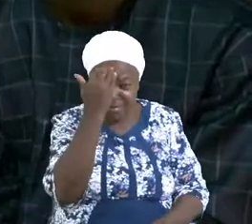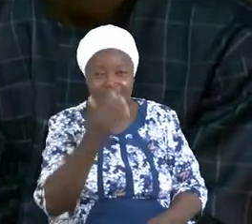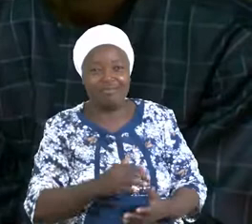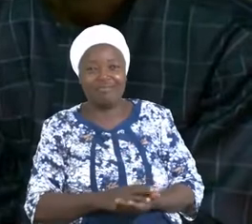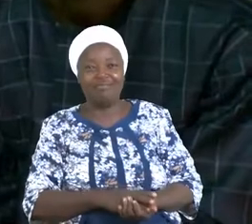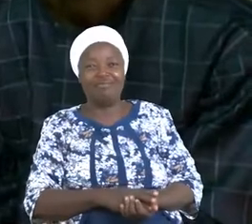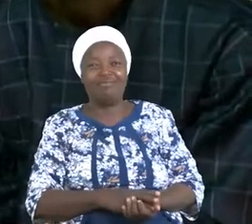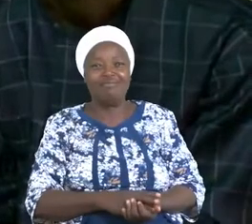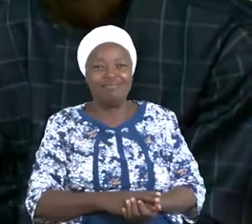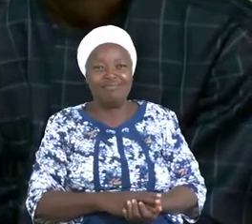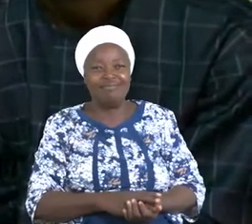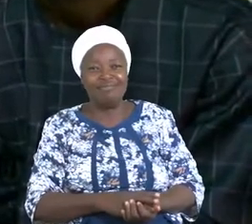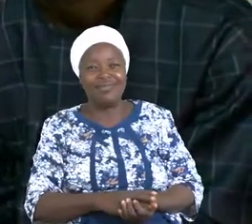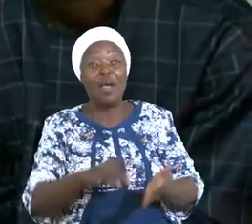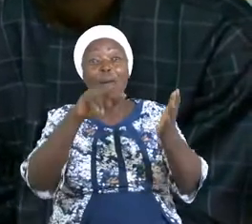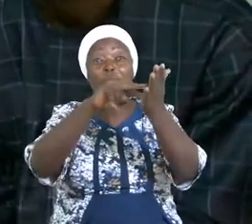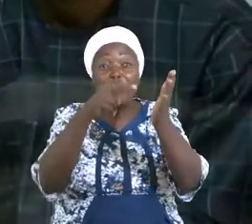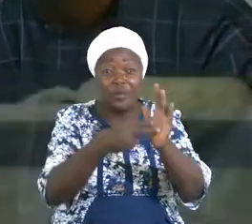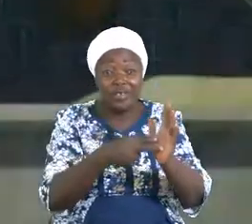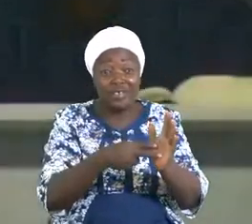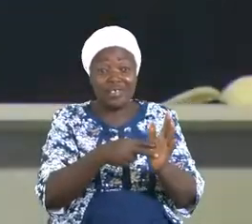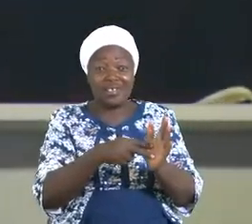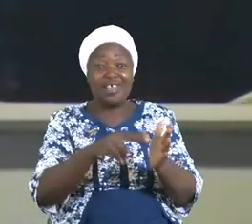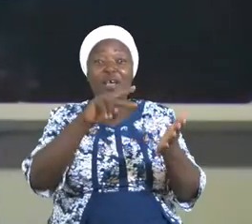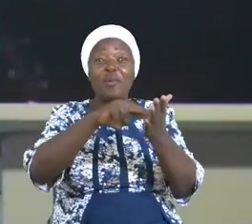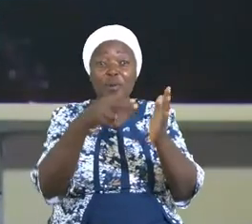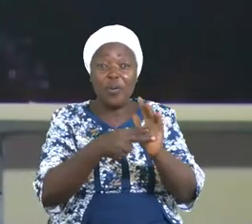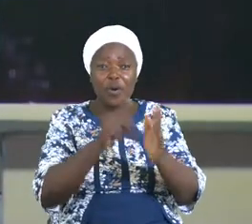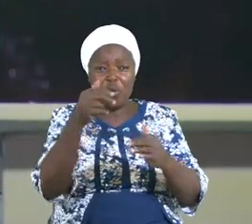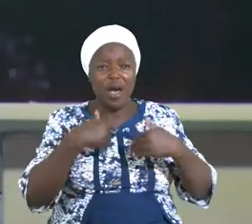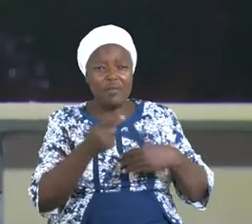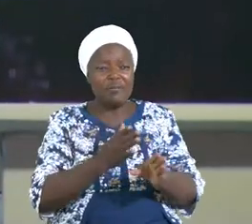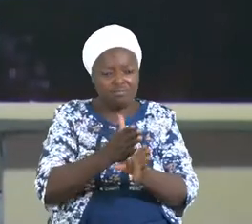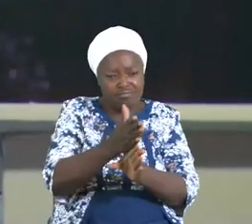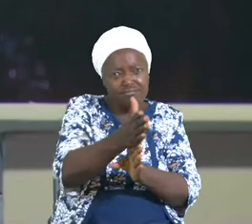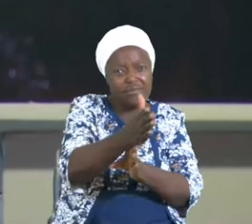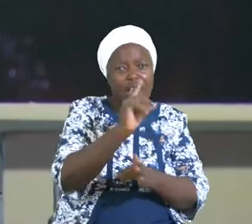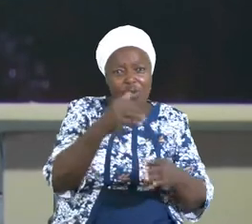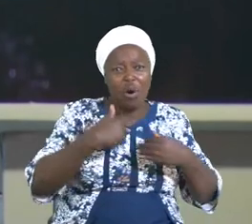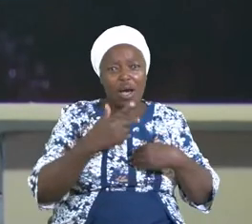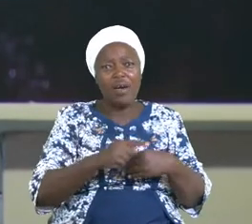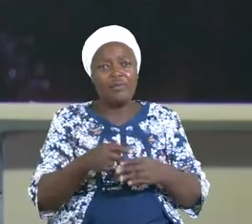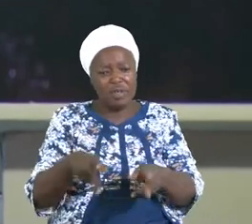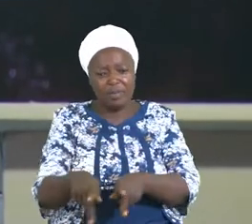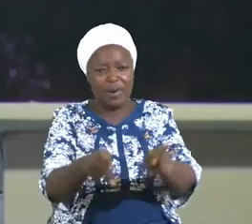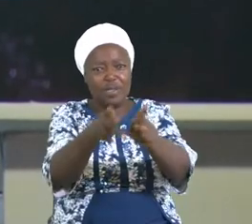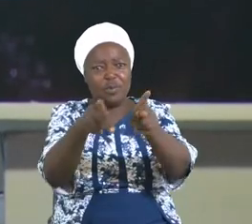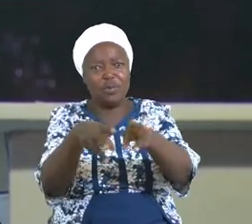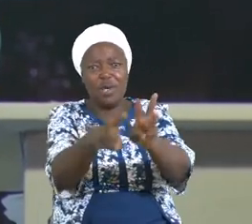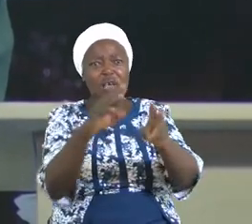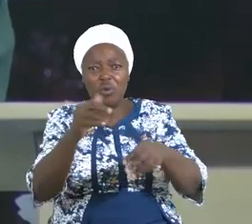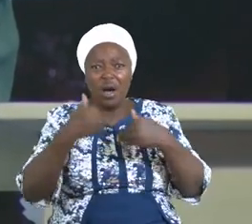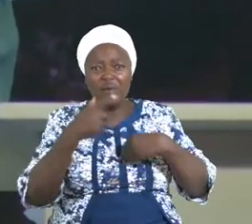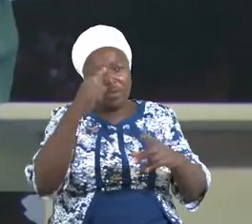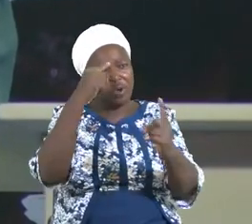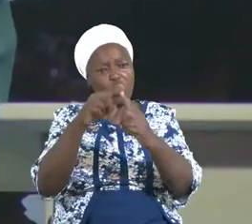Purpose. Purpose. You have a direction. You have a pathway. You have a goal. You have